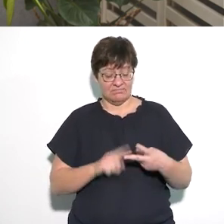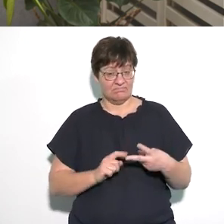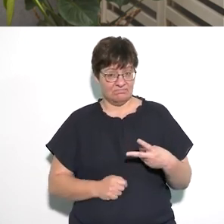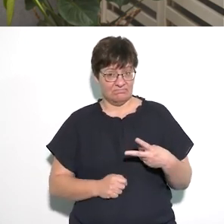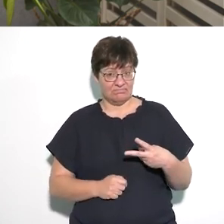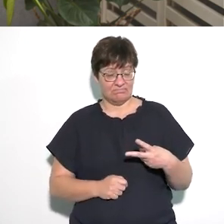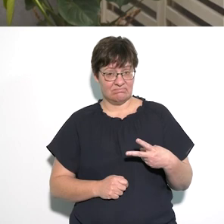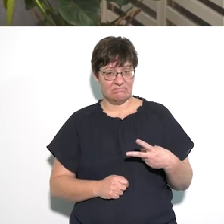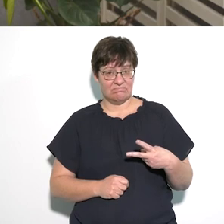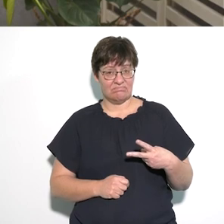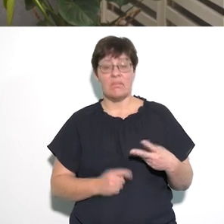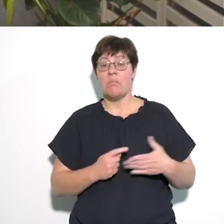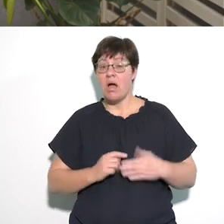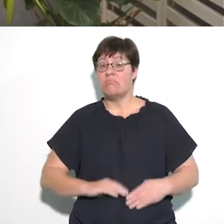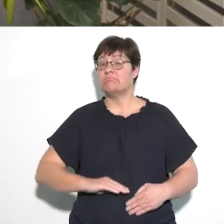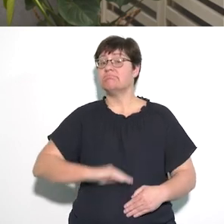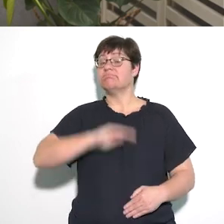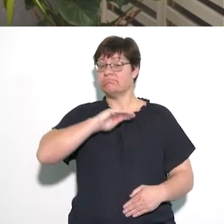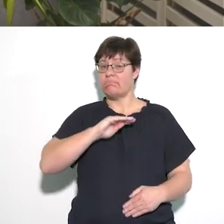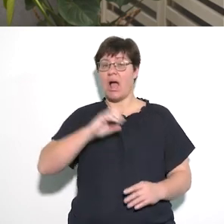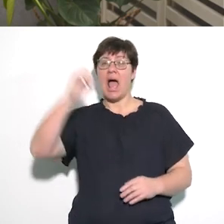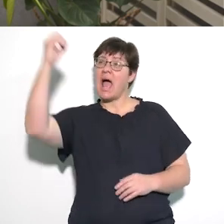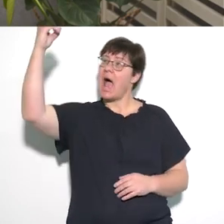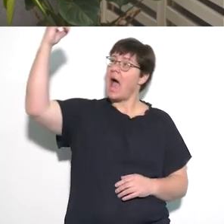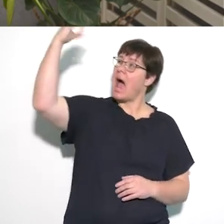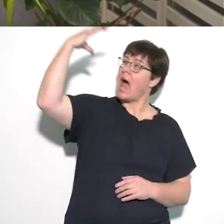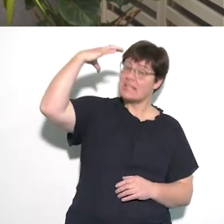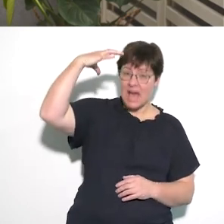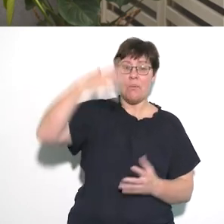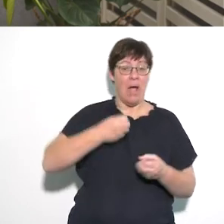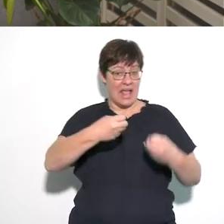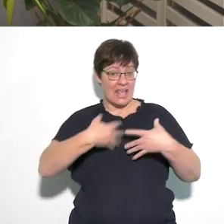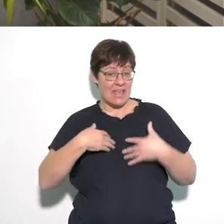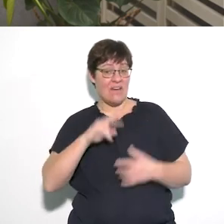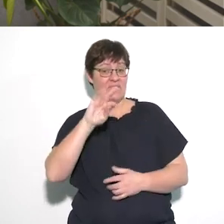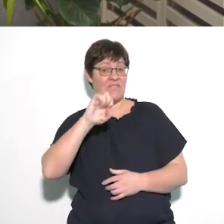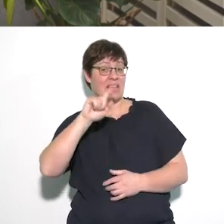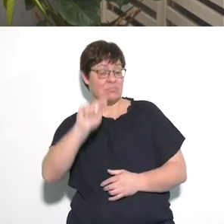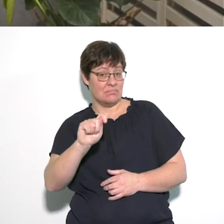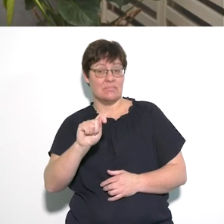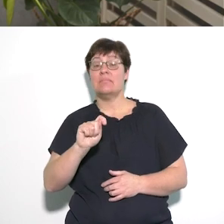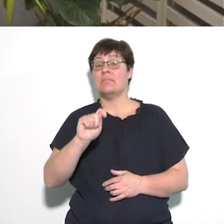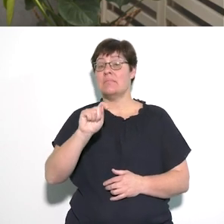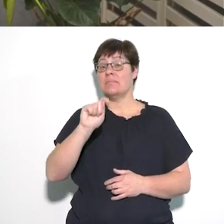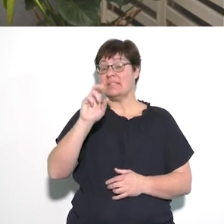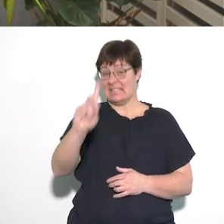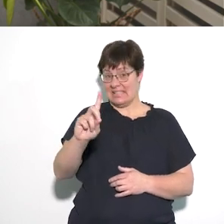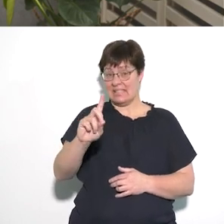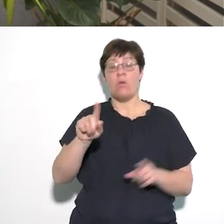raise our levels of vitamin D by playing outside in the sun, as well as keep our bones